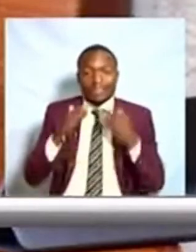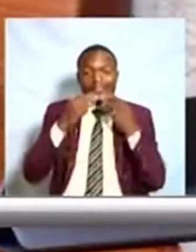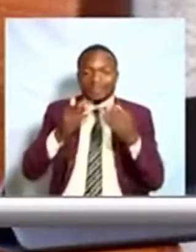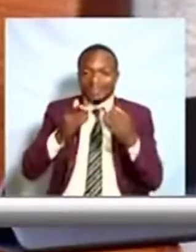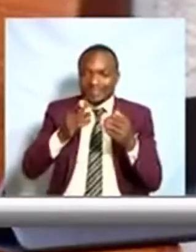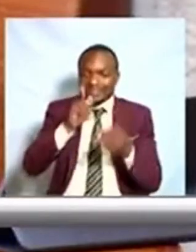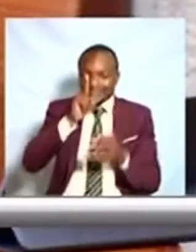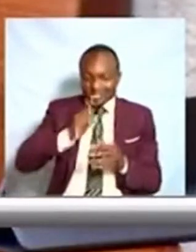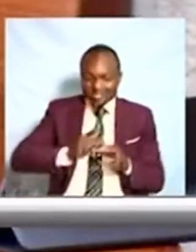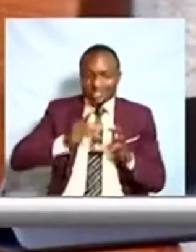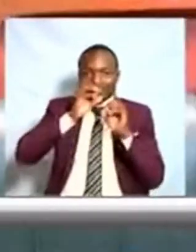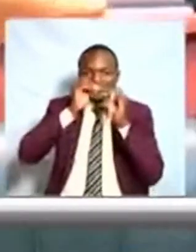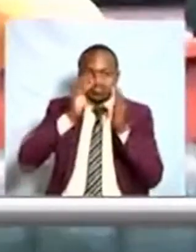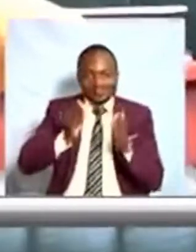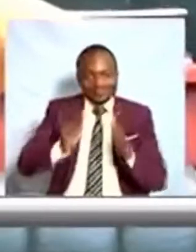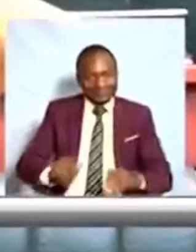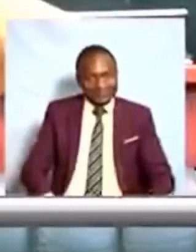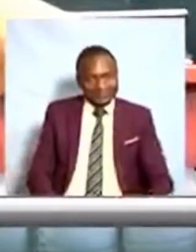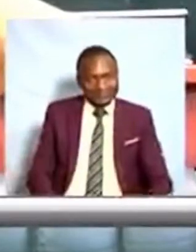Thank you so much, Madam Speaker.